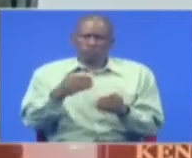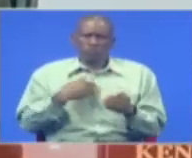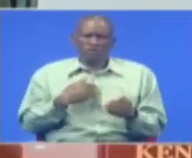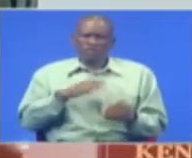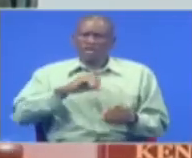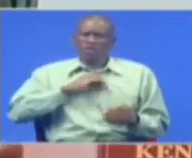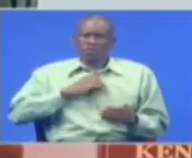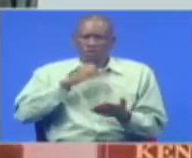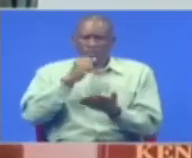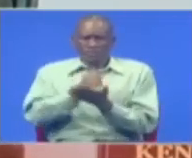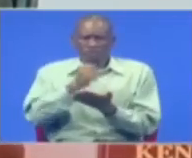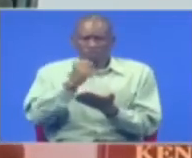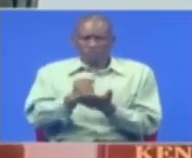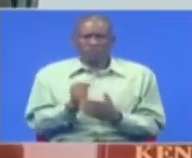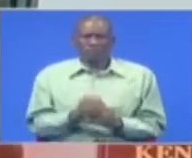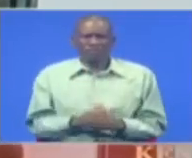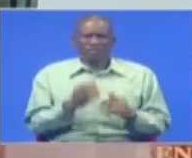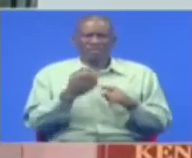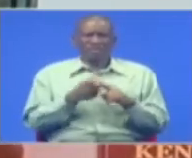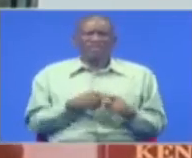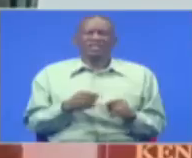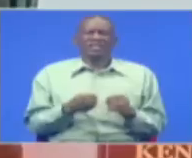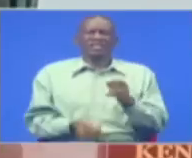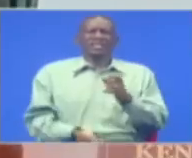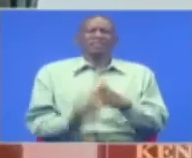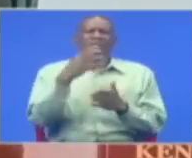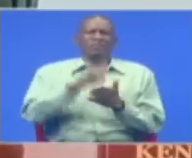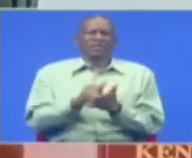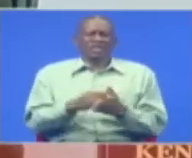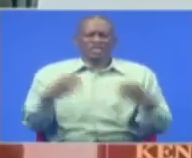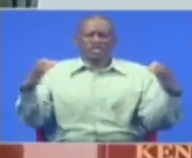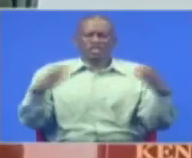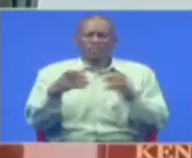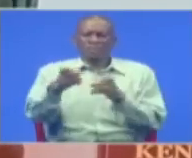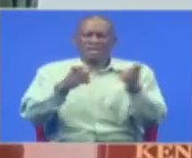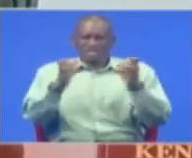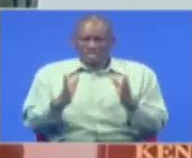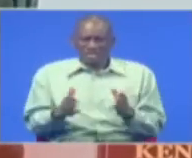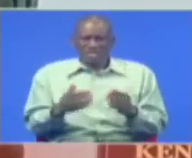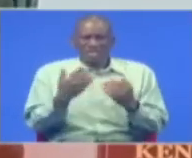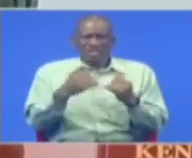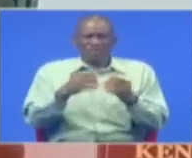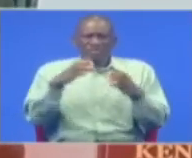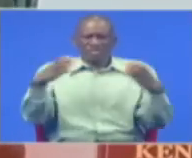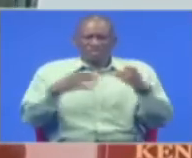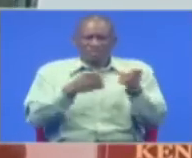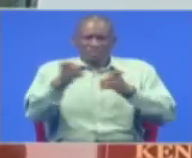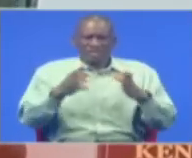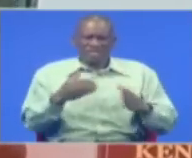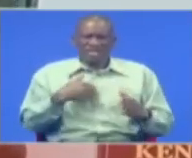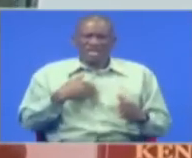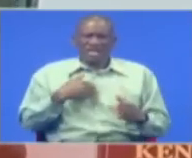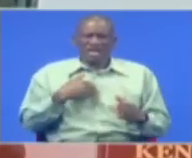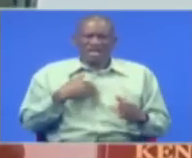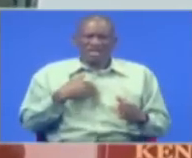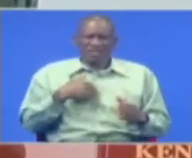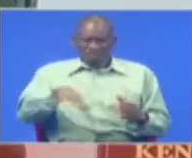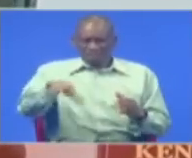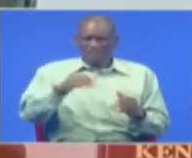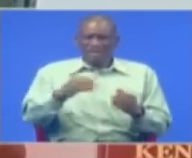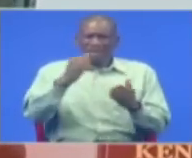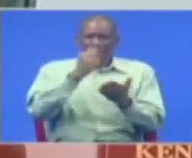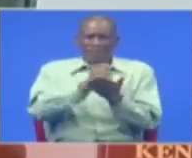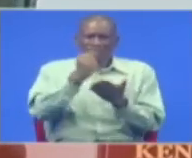passport. Then it turned out that the team manager had taken a passport that belonged